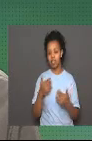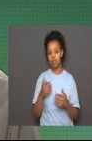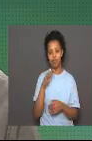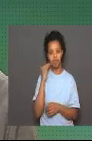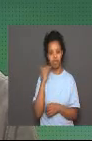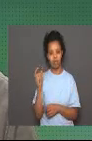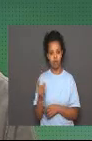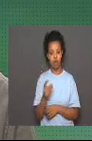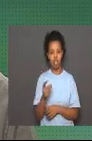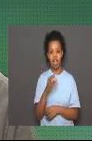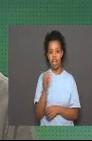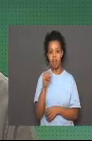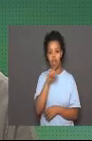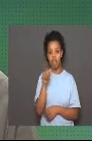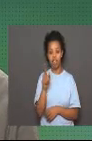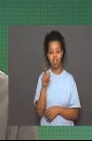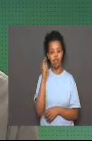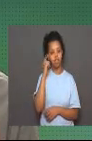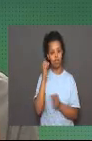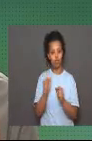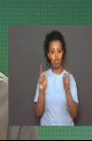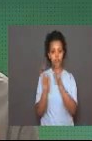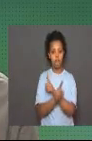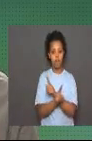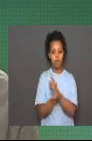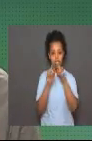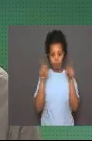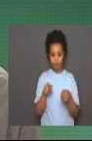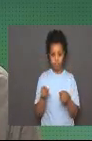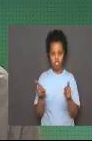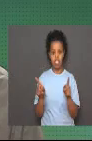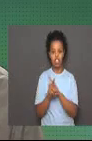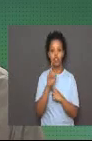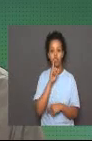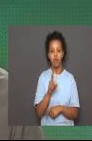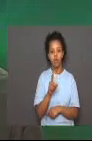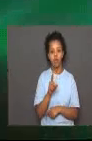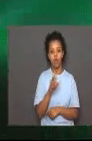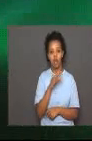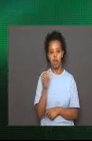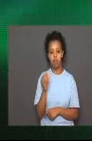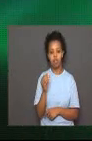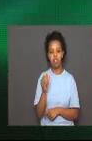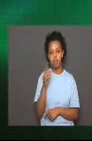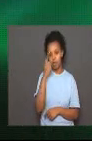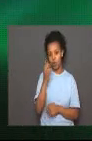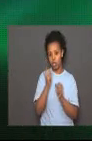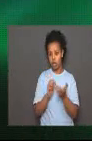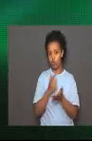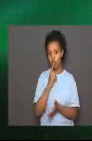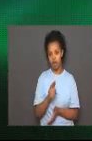about frameshifts. This will help you remember how they function.